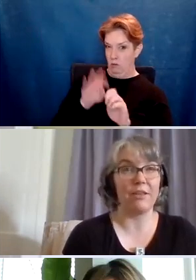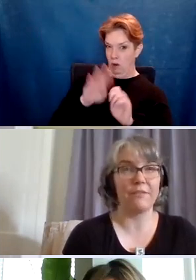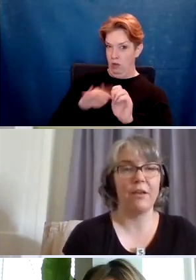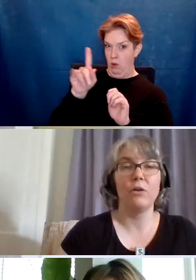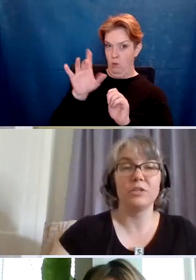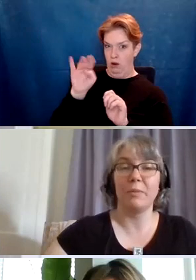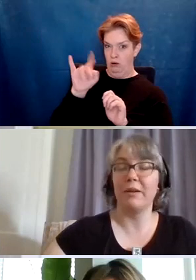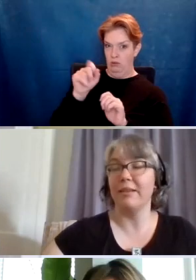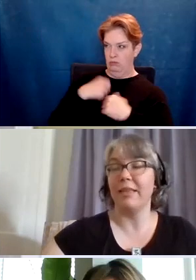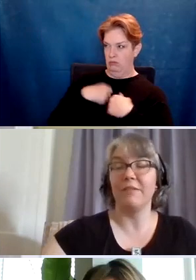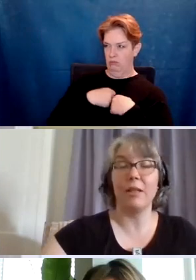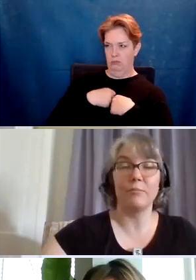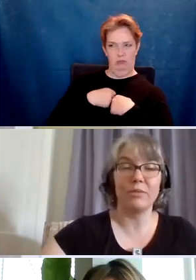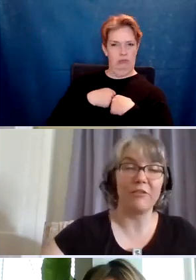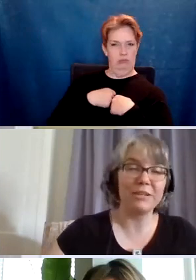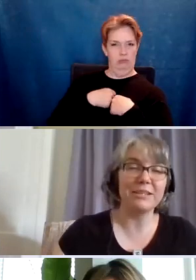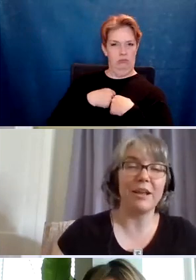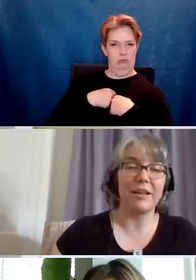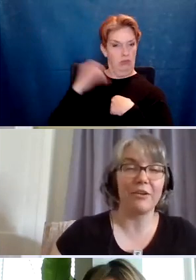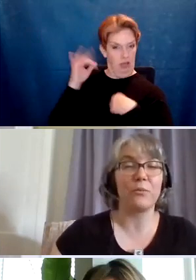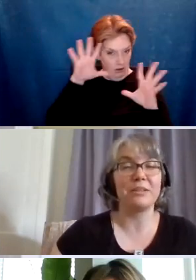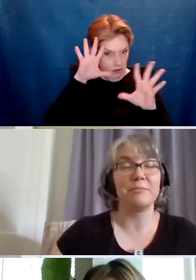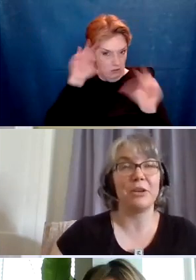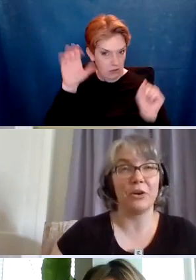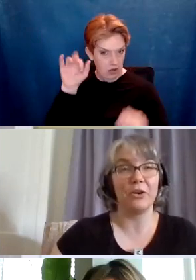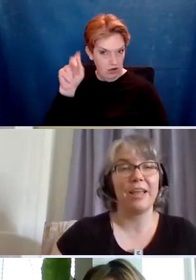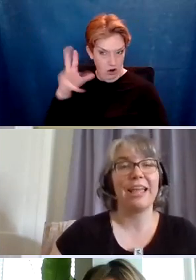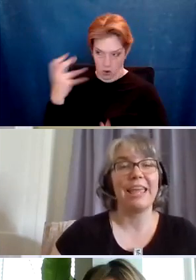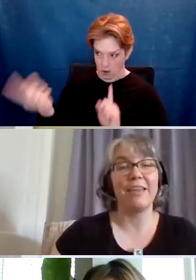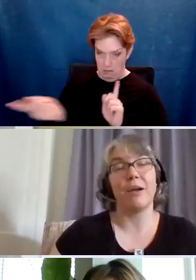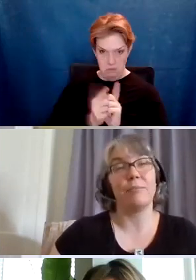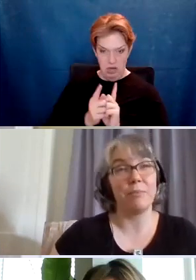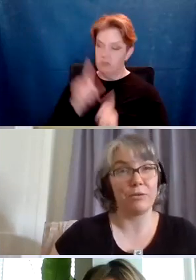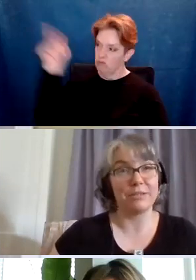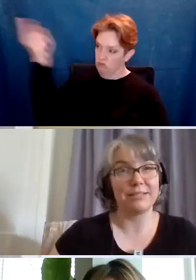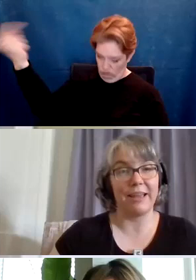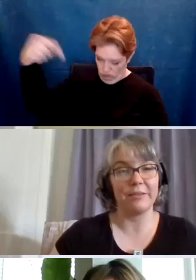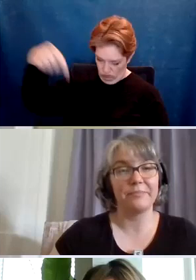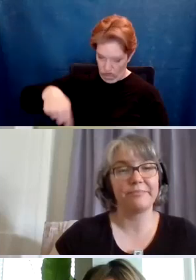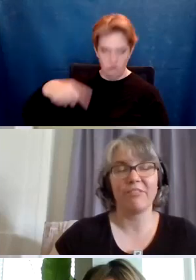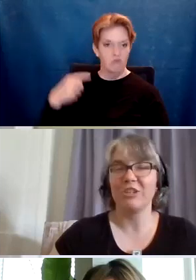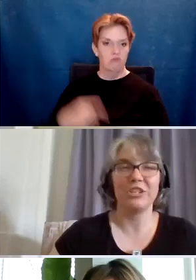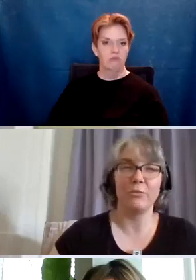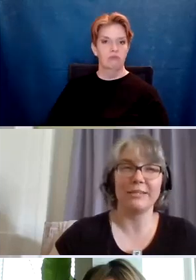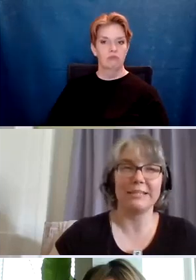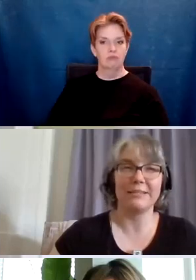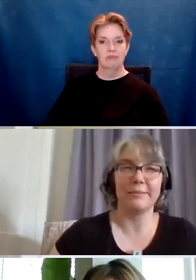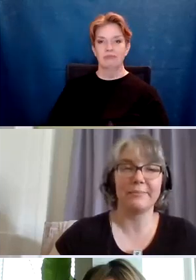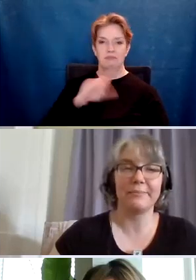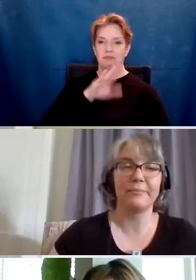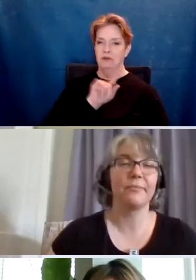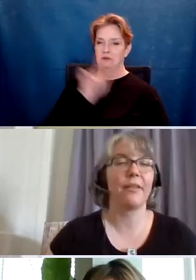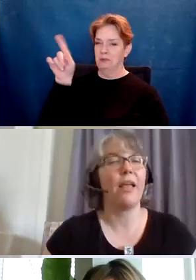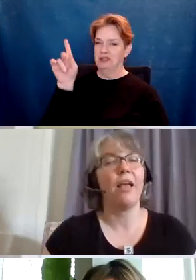entire life, responded that if President Carter wanted to meet her, he could come to Melrose instead. She never went to